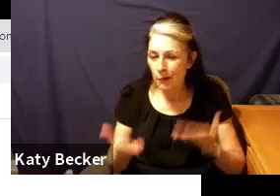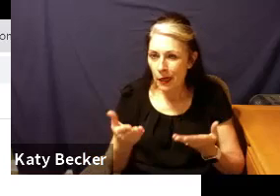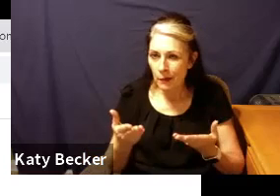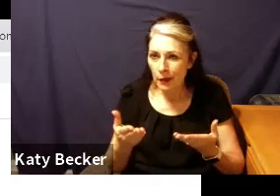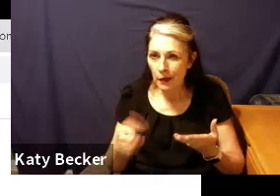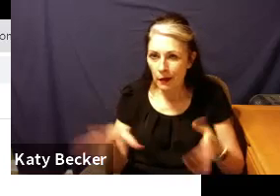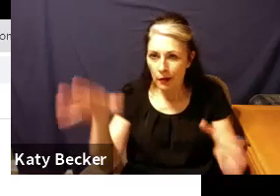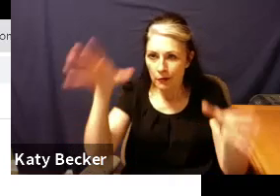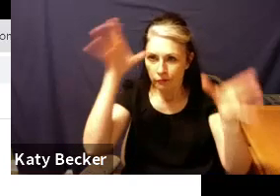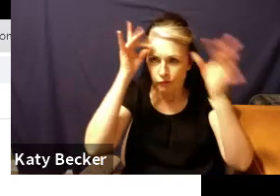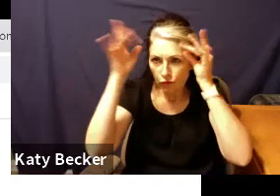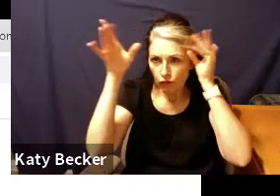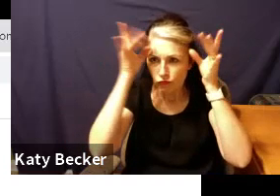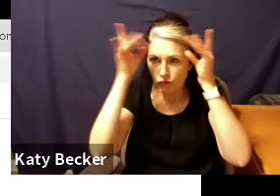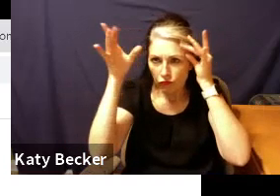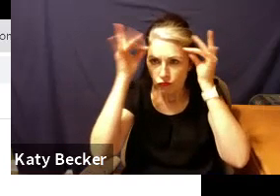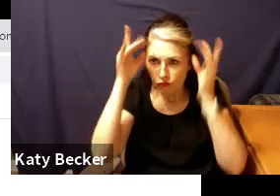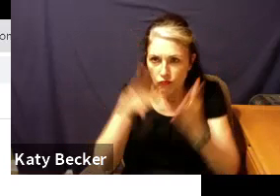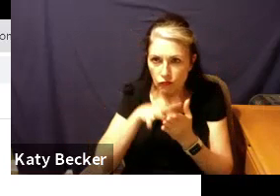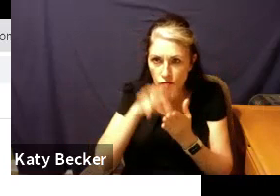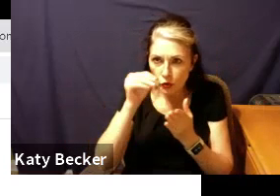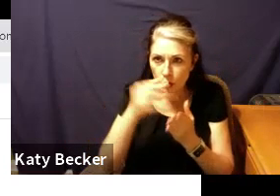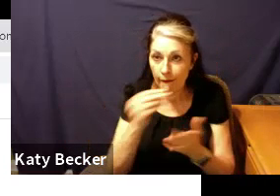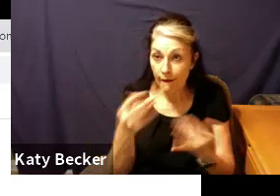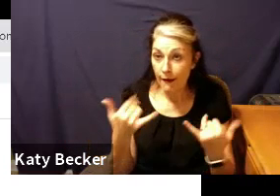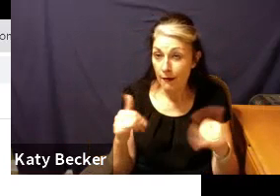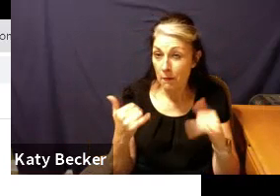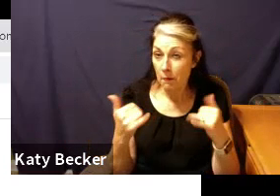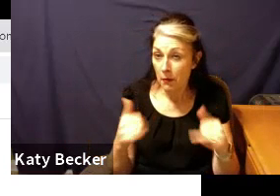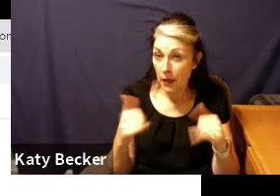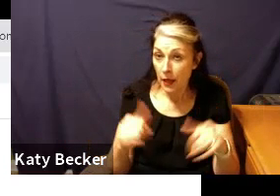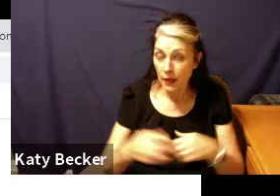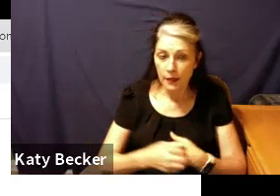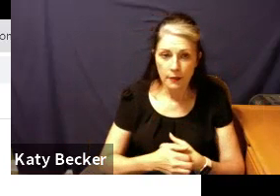consuming or things that they might be playing.